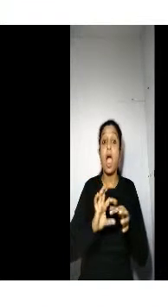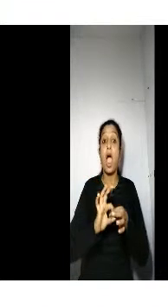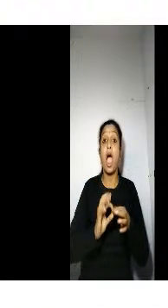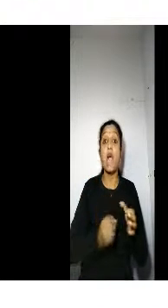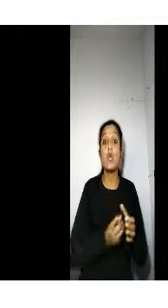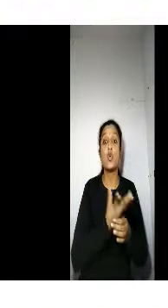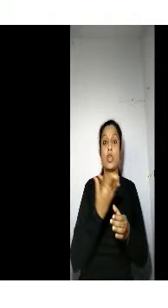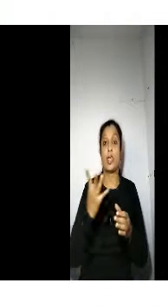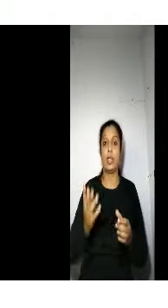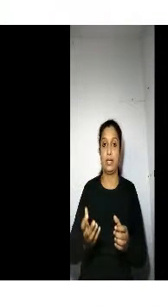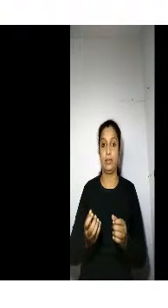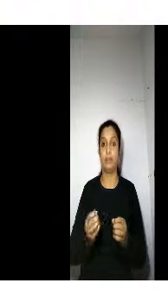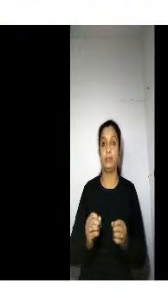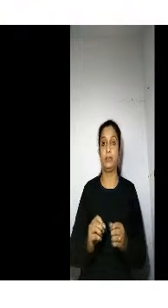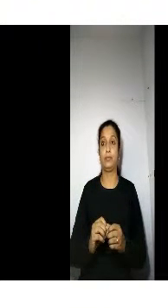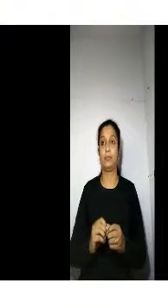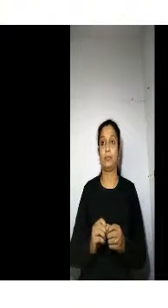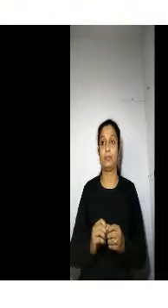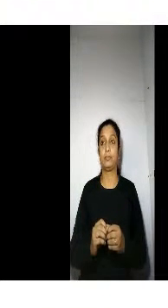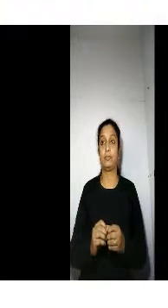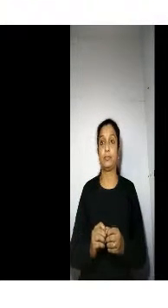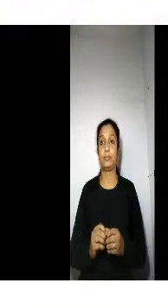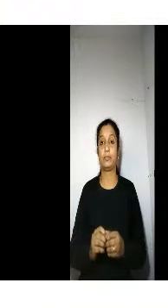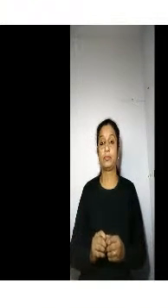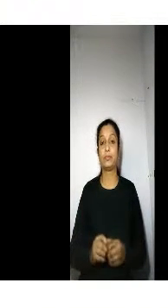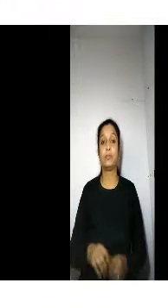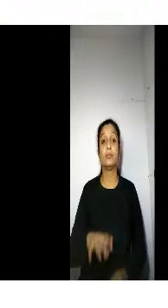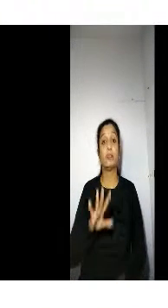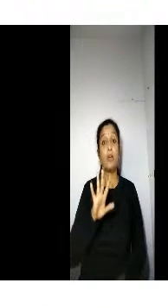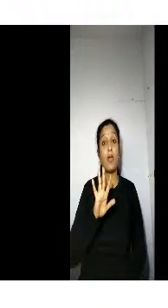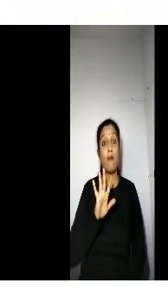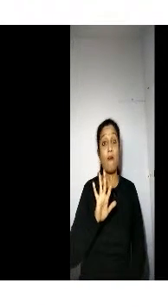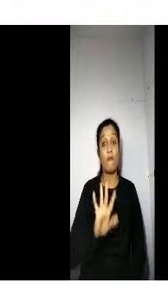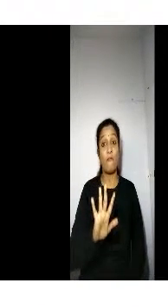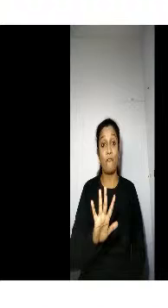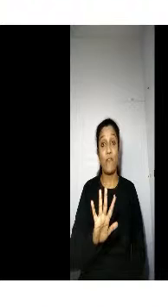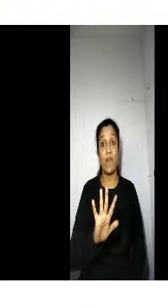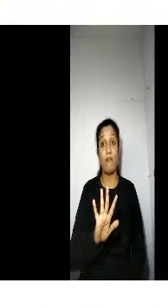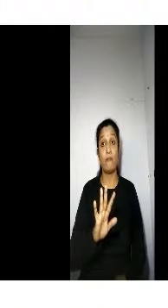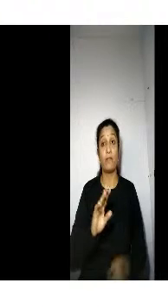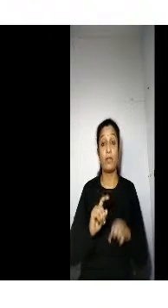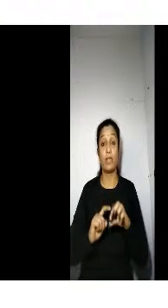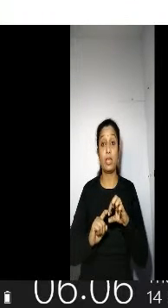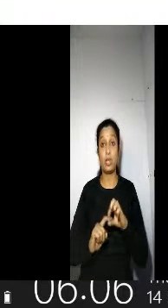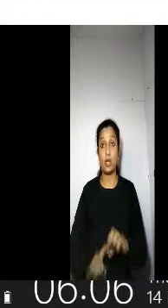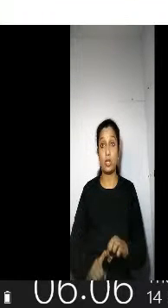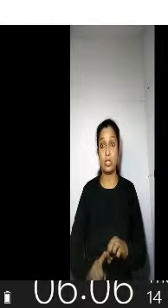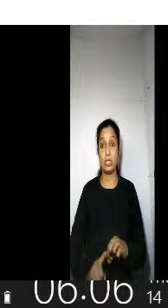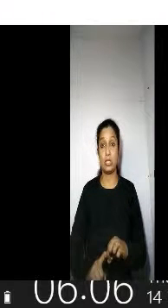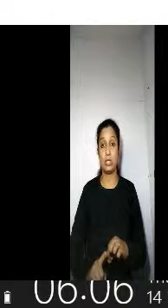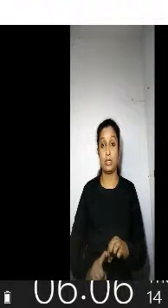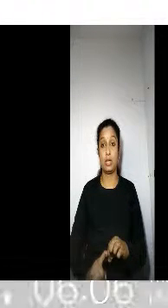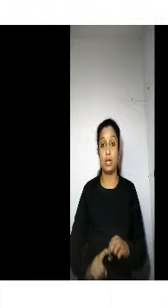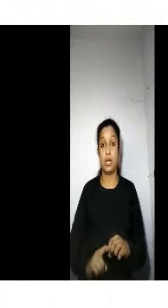the Indian Association.